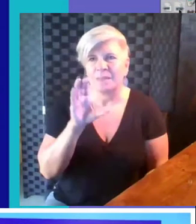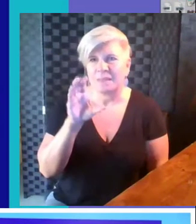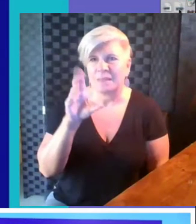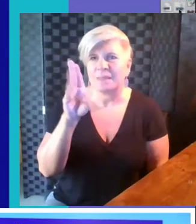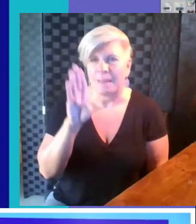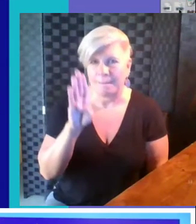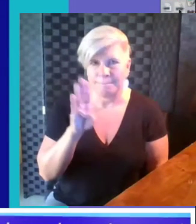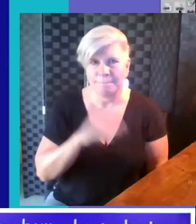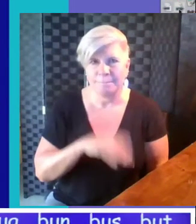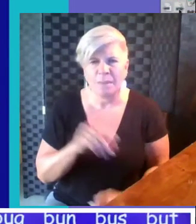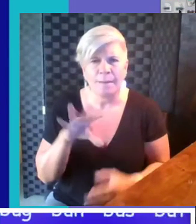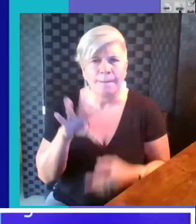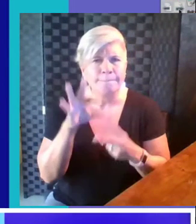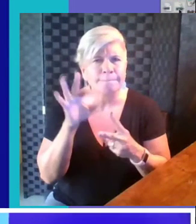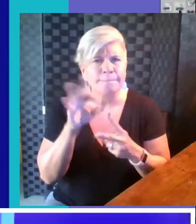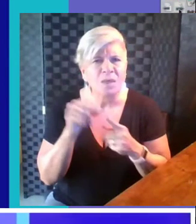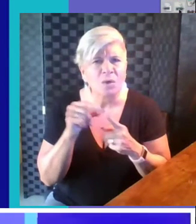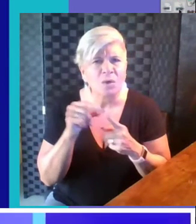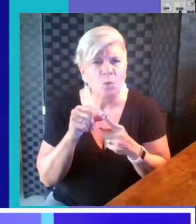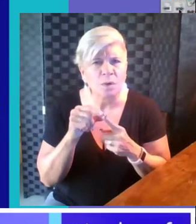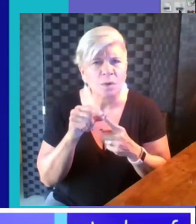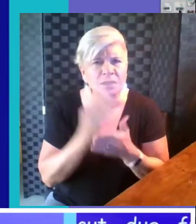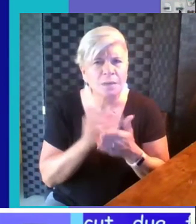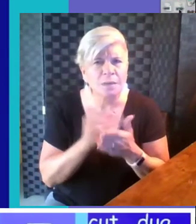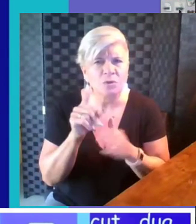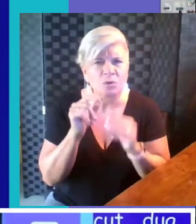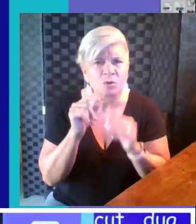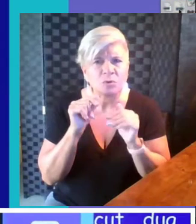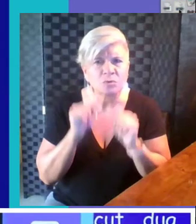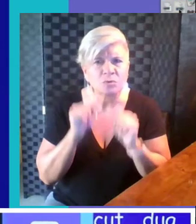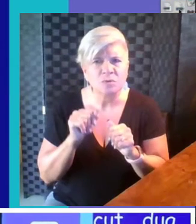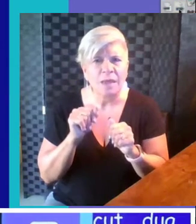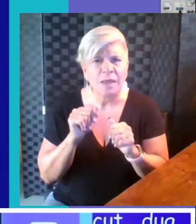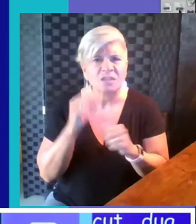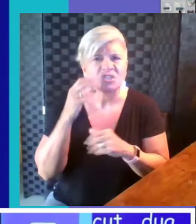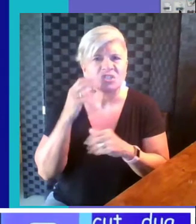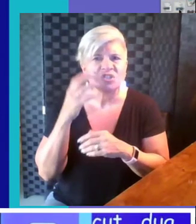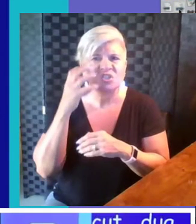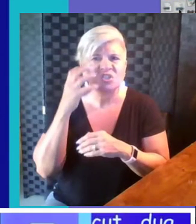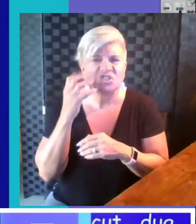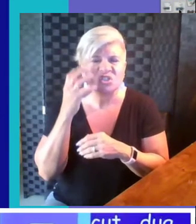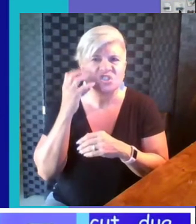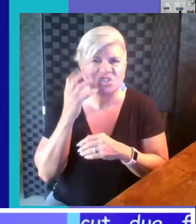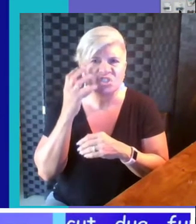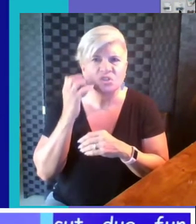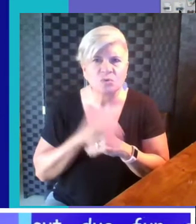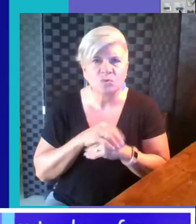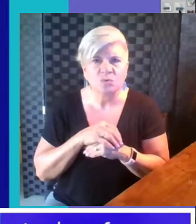Cub. Pick a word that is something you can chew.